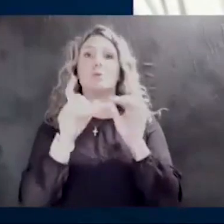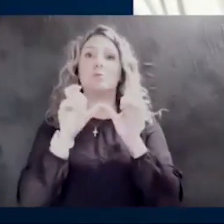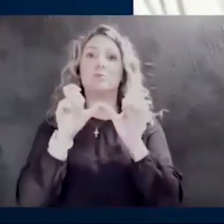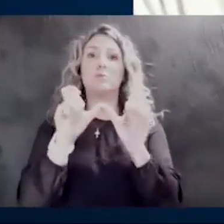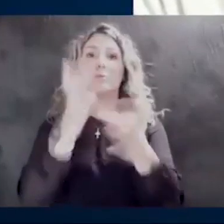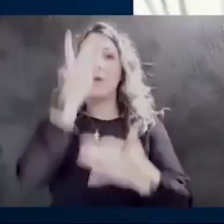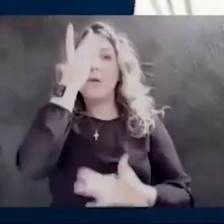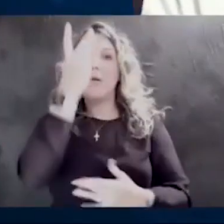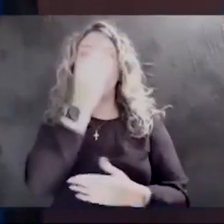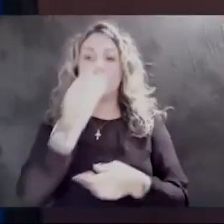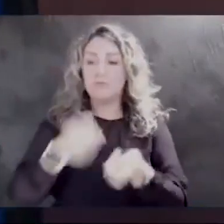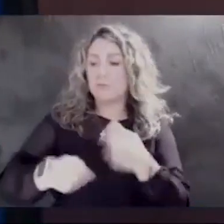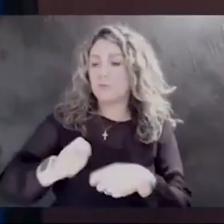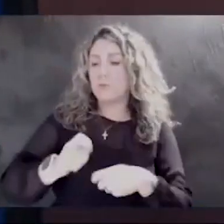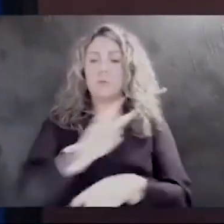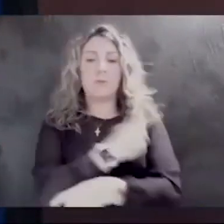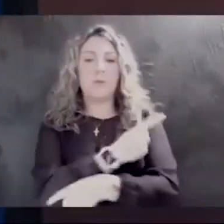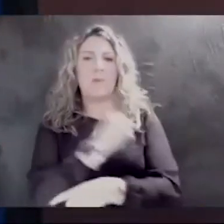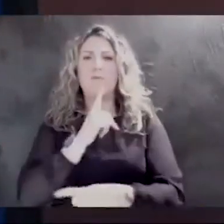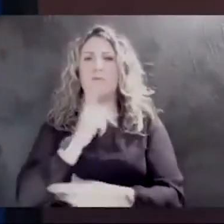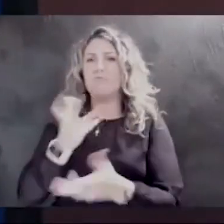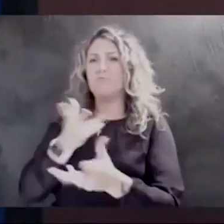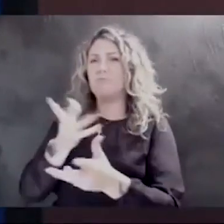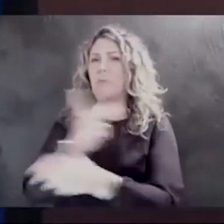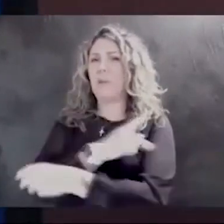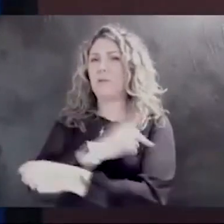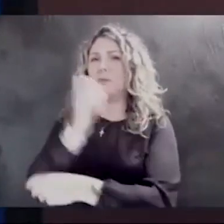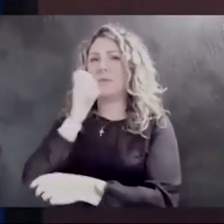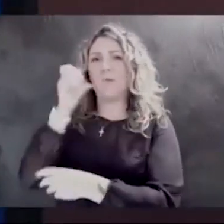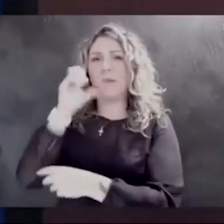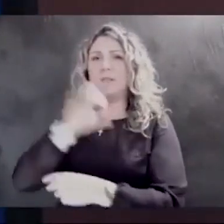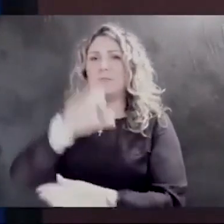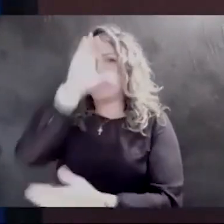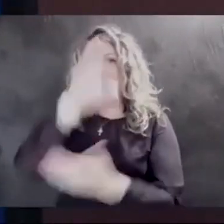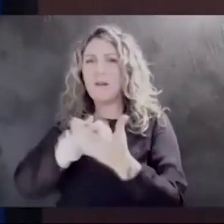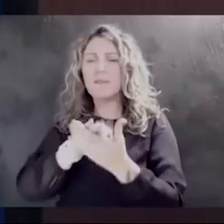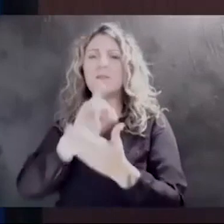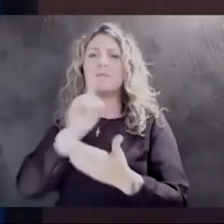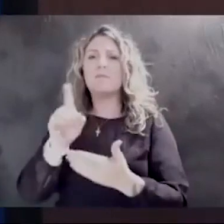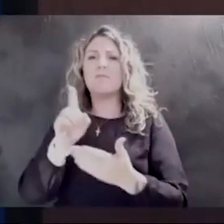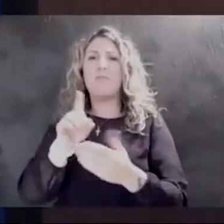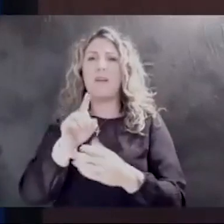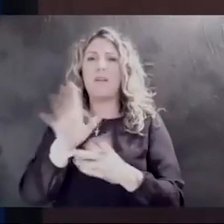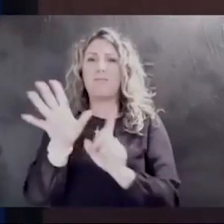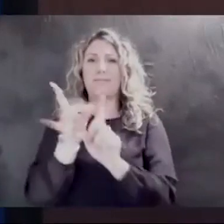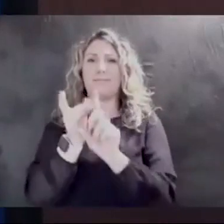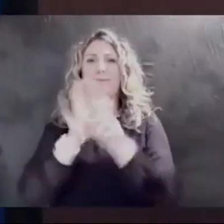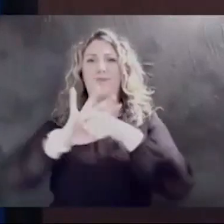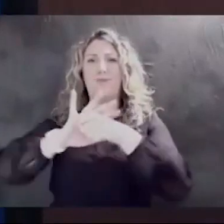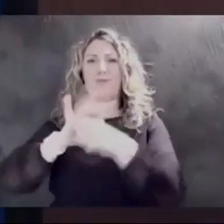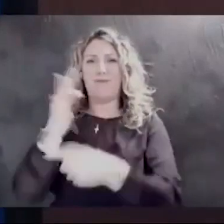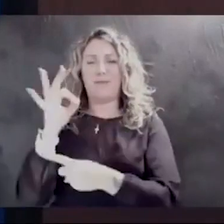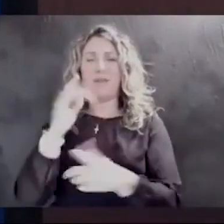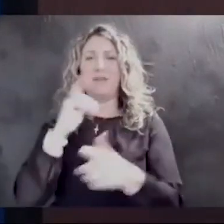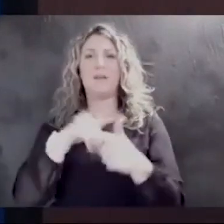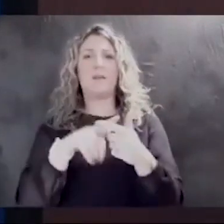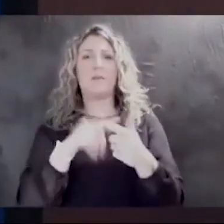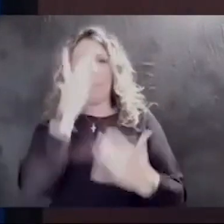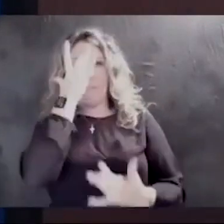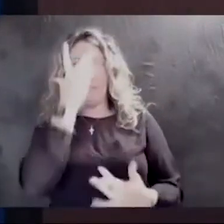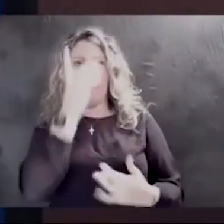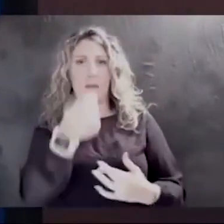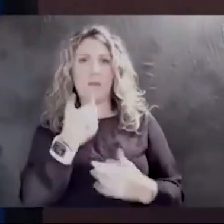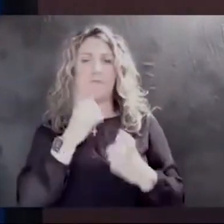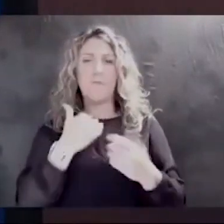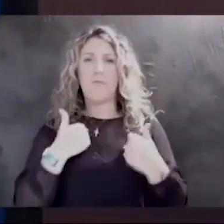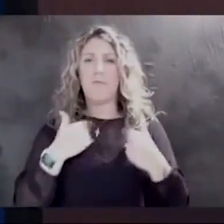had a patient I talked to yesterday whose husband had just contracted coronavirus and was ill. She's got a chronic disease, just